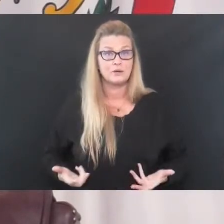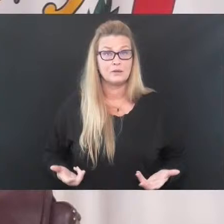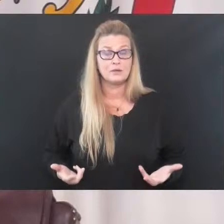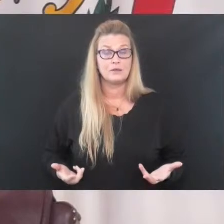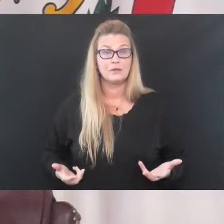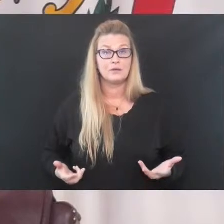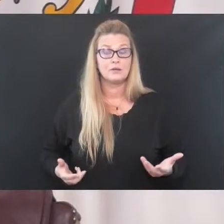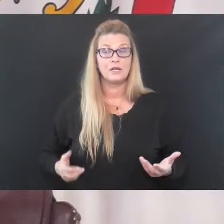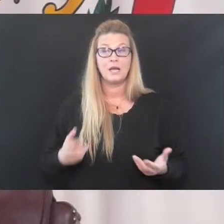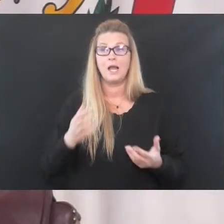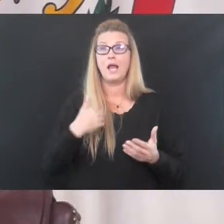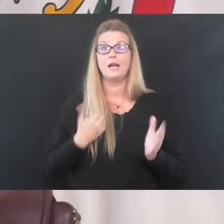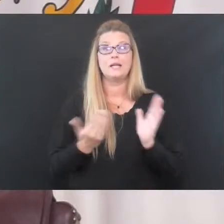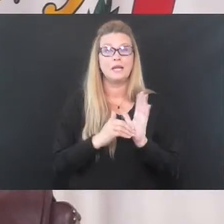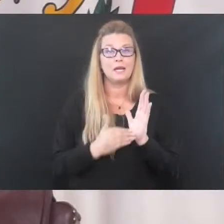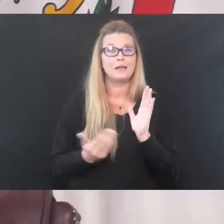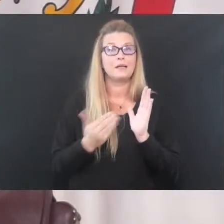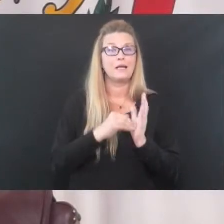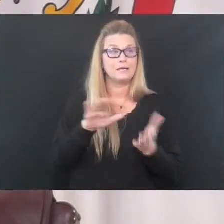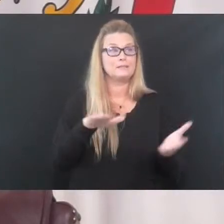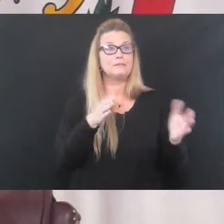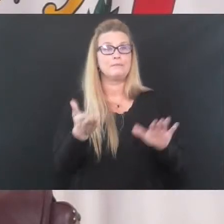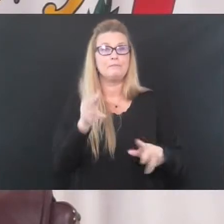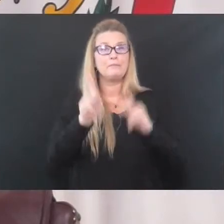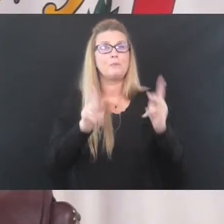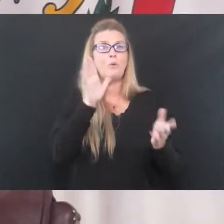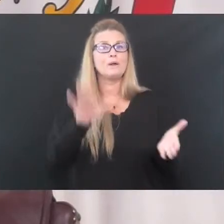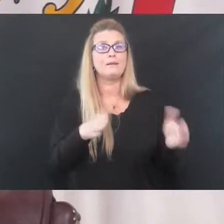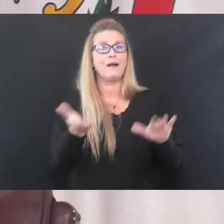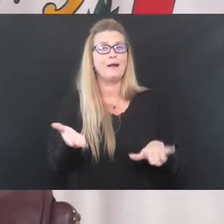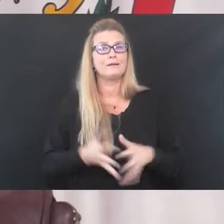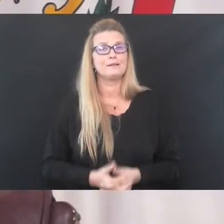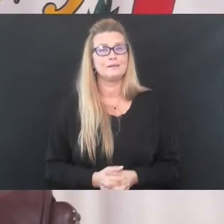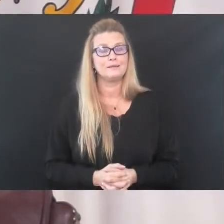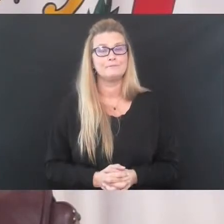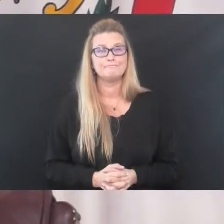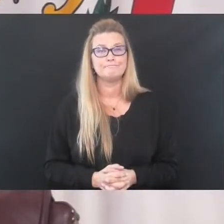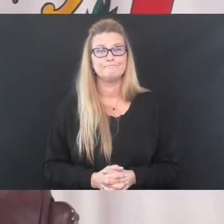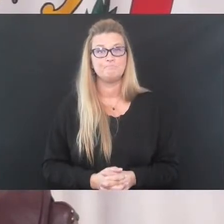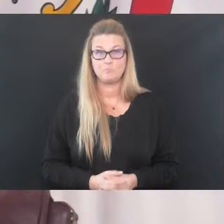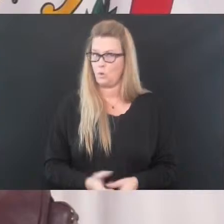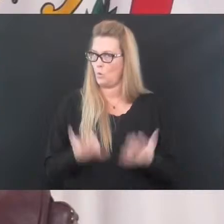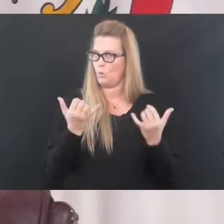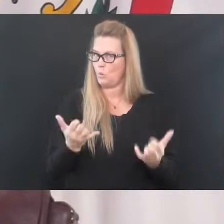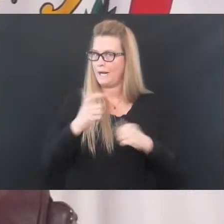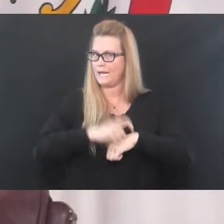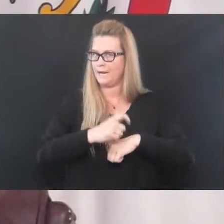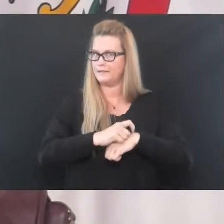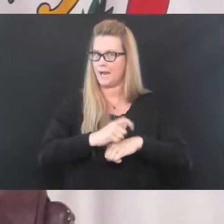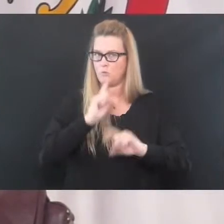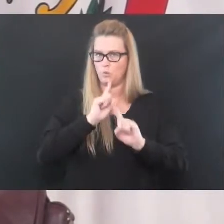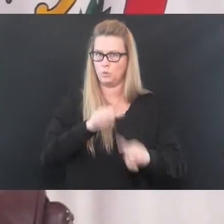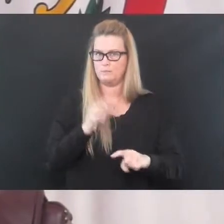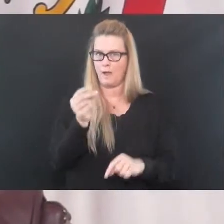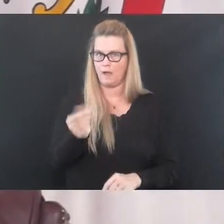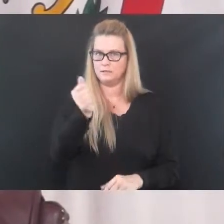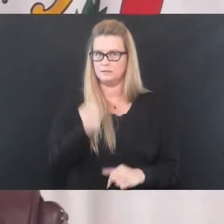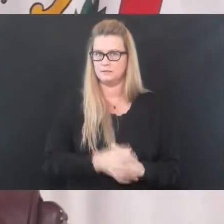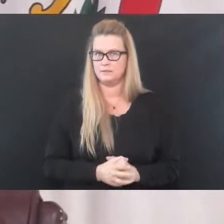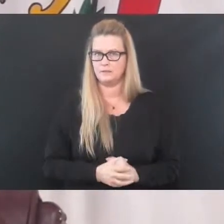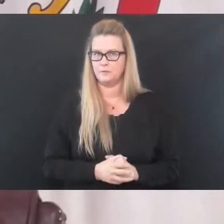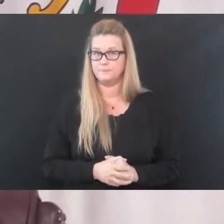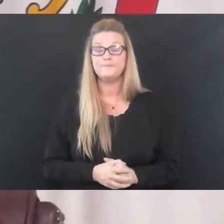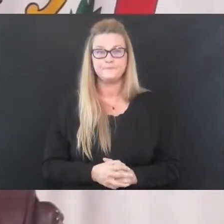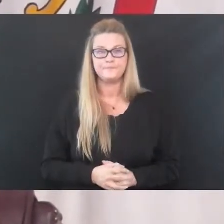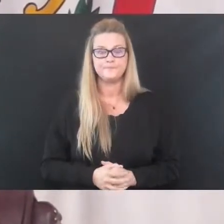and over, we'll lose more and more and more good folks. It's our time, West Virginia, to move again. Now, in